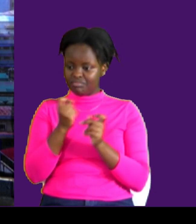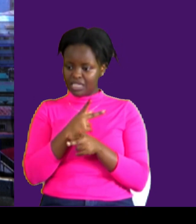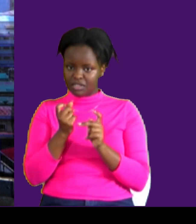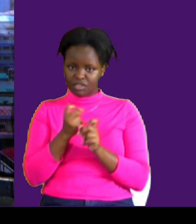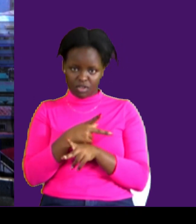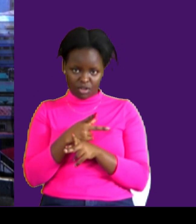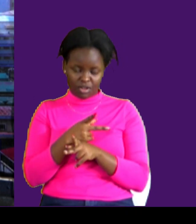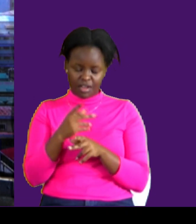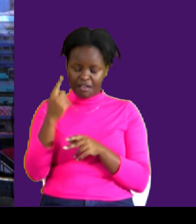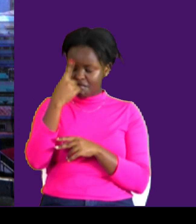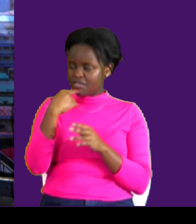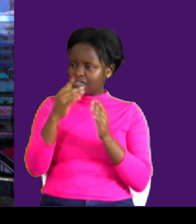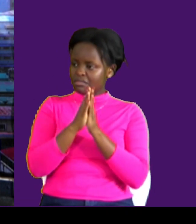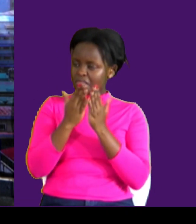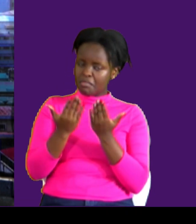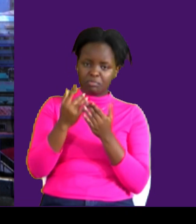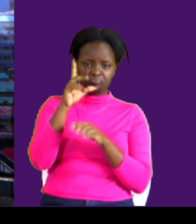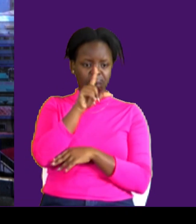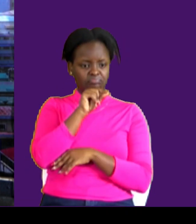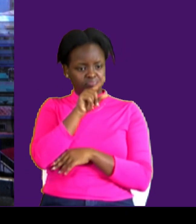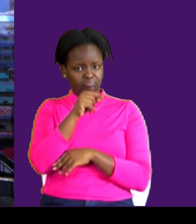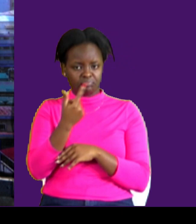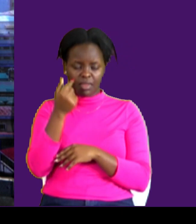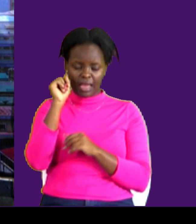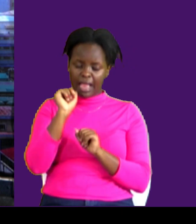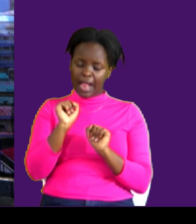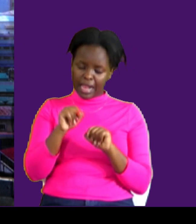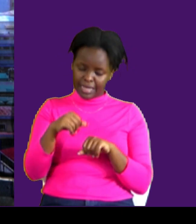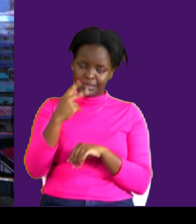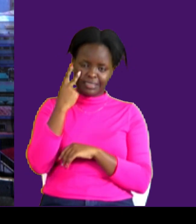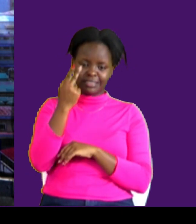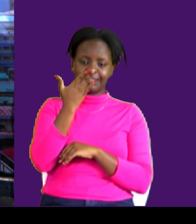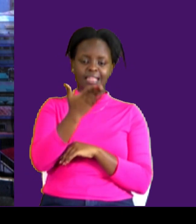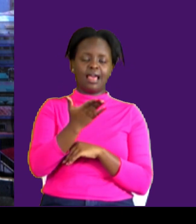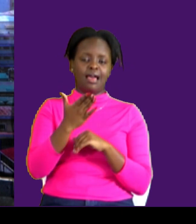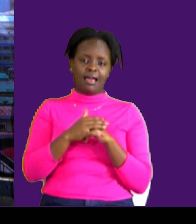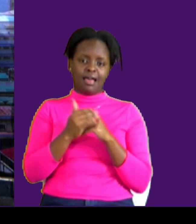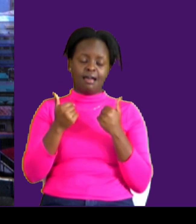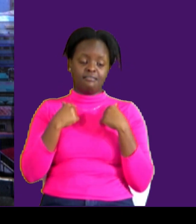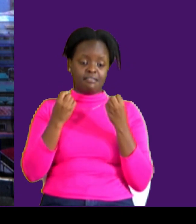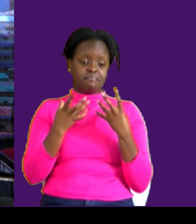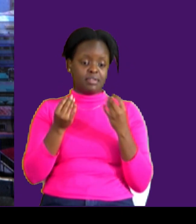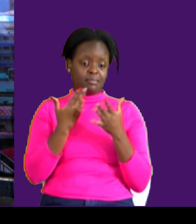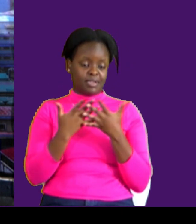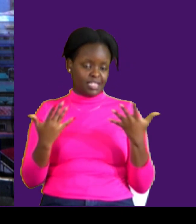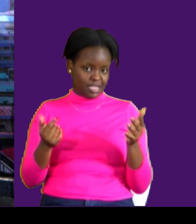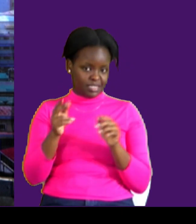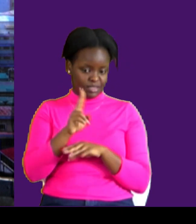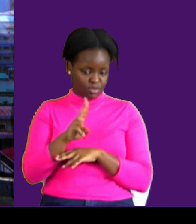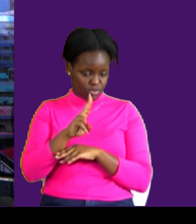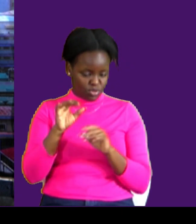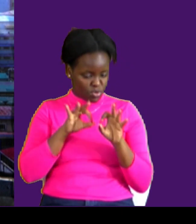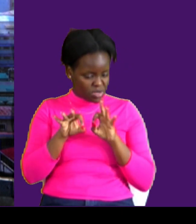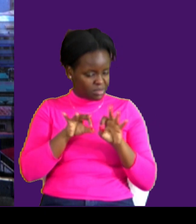all those like Facebook, Twitter. You can see there, there are many tools that have been used to explain to